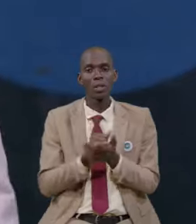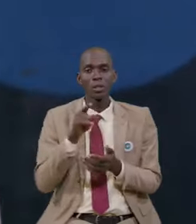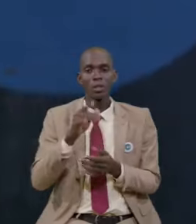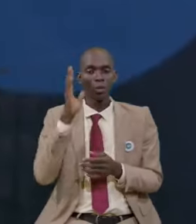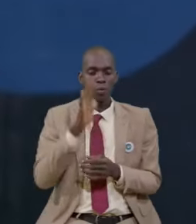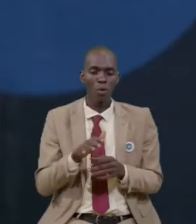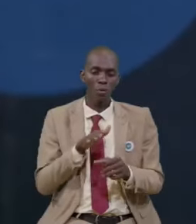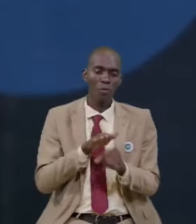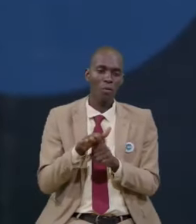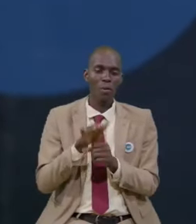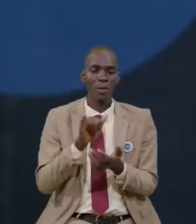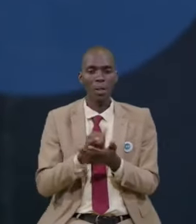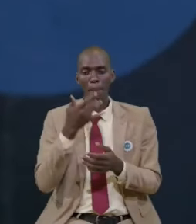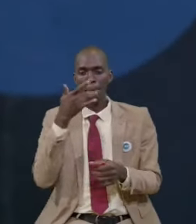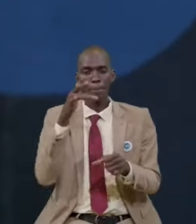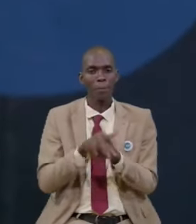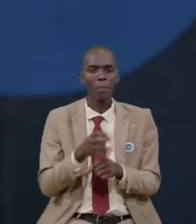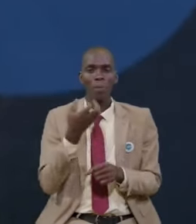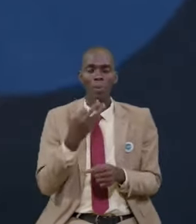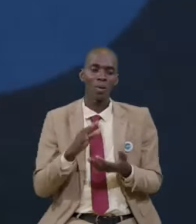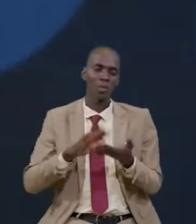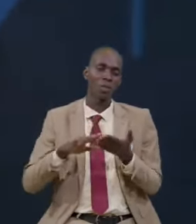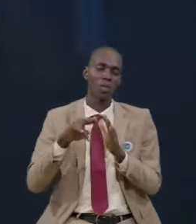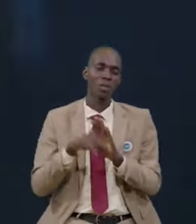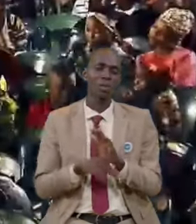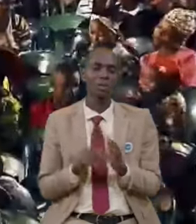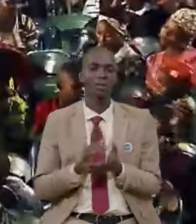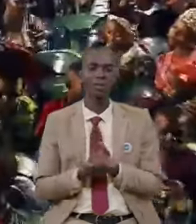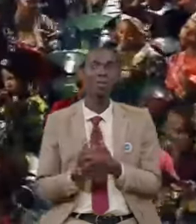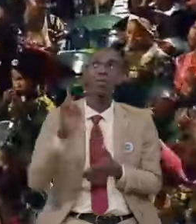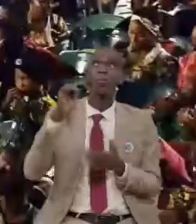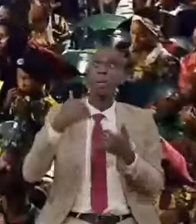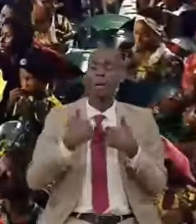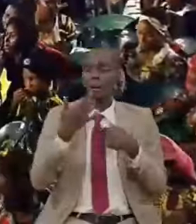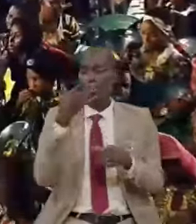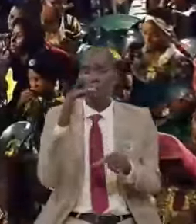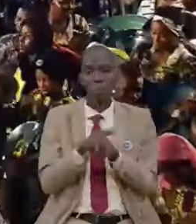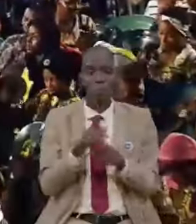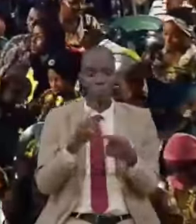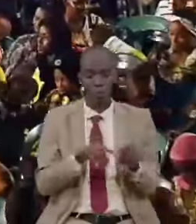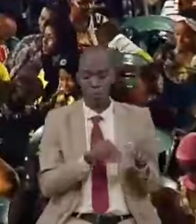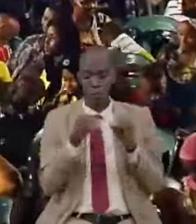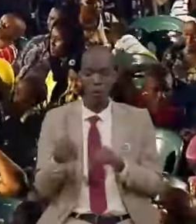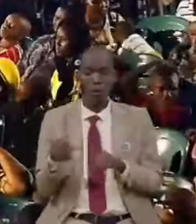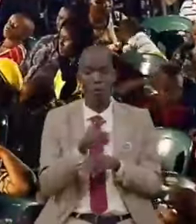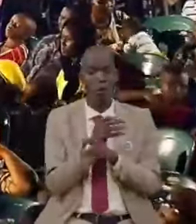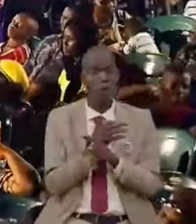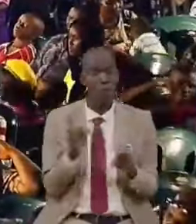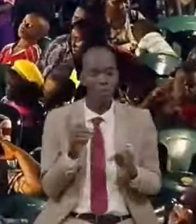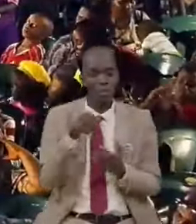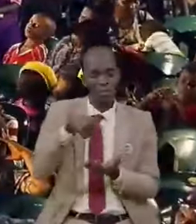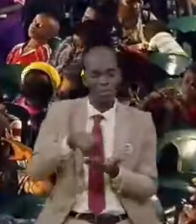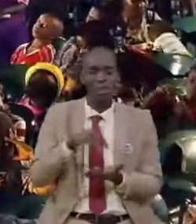of forgiveness. He has promised to set you free. This is that day.